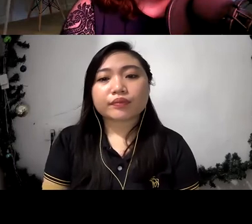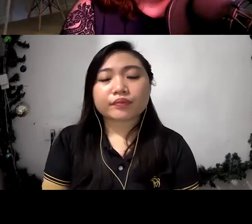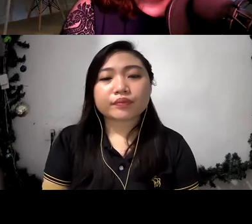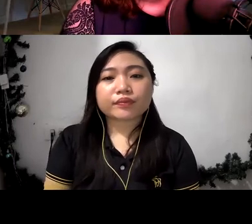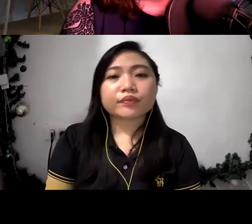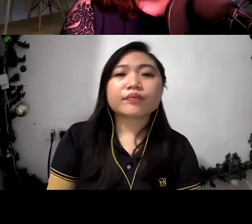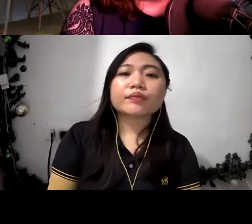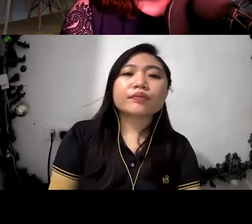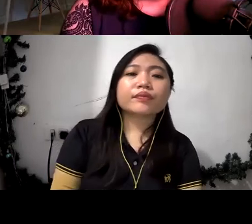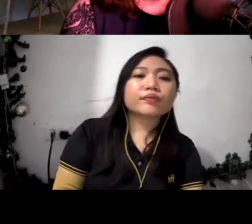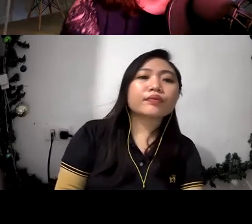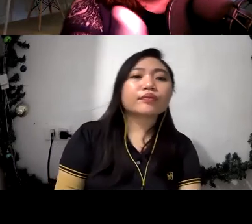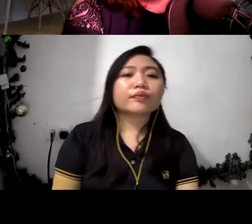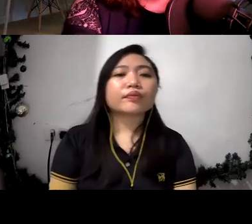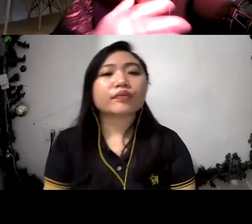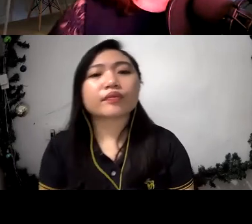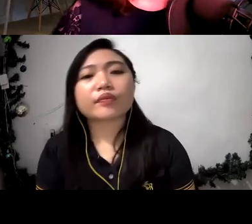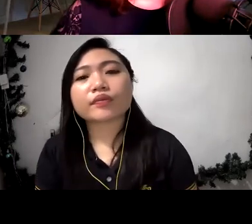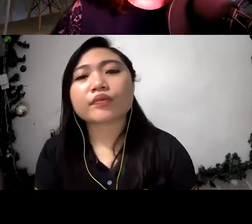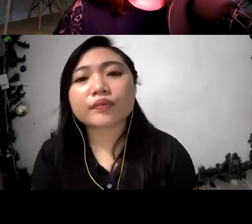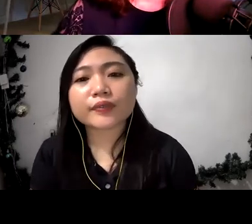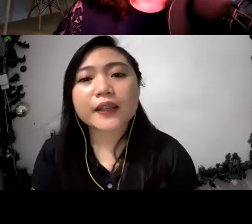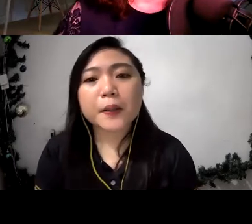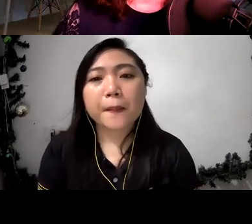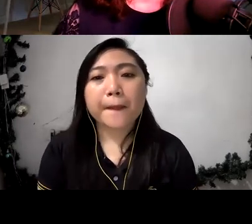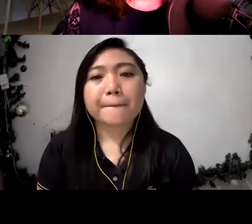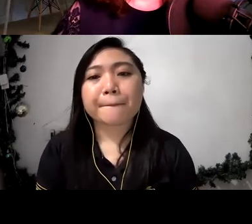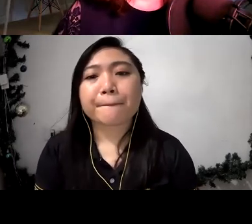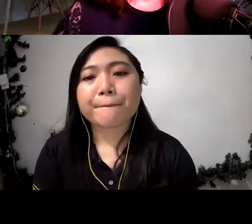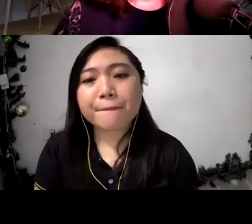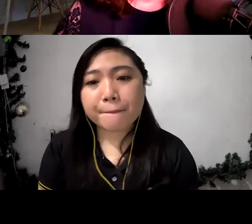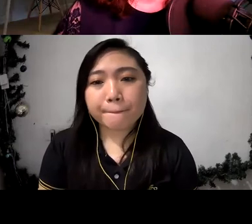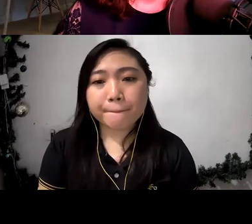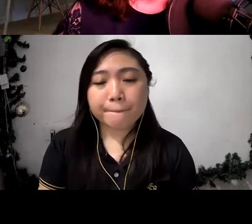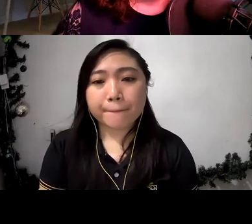Okay? So, yun po, no? So, I wanted to ask you kung nagkaroon po kayo ng mga